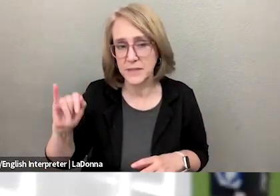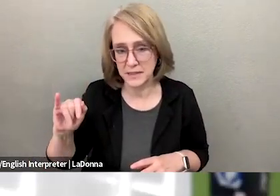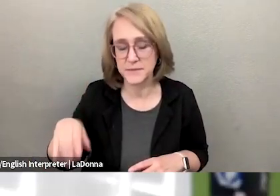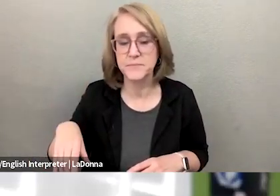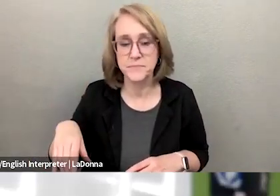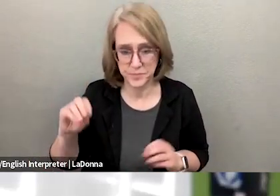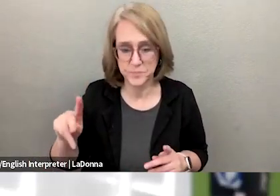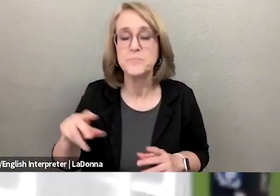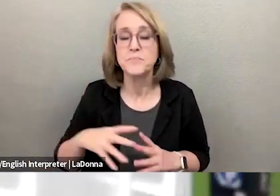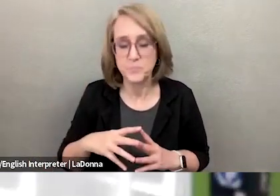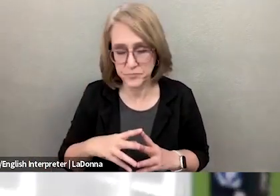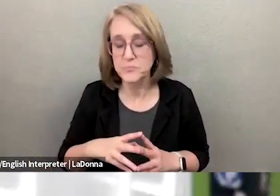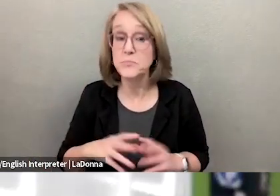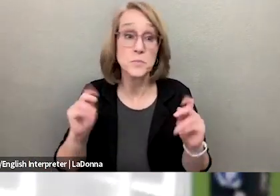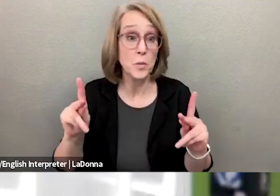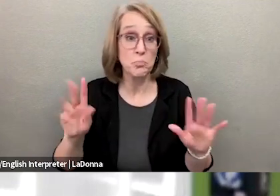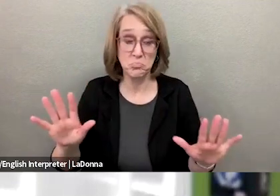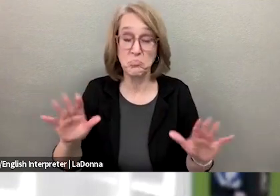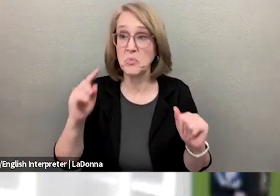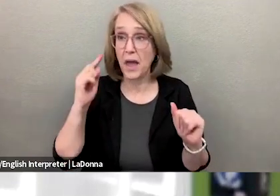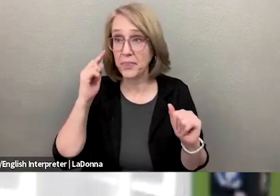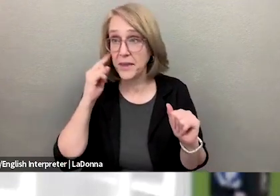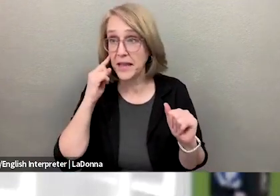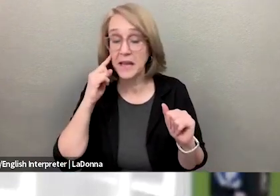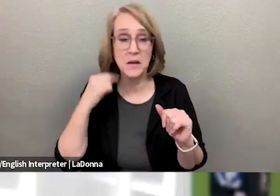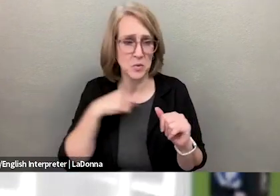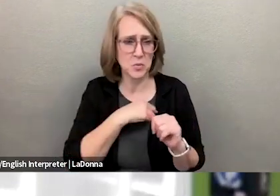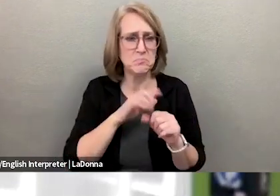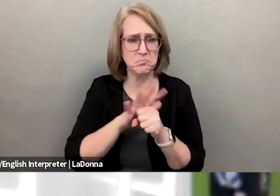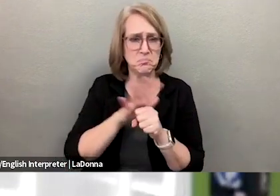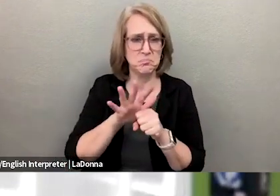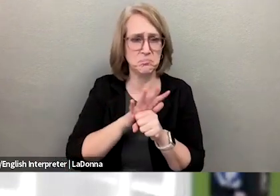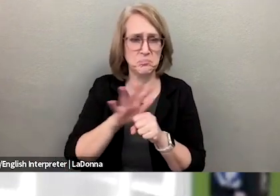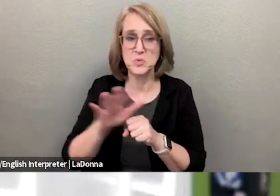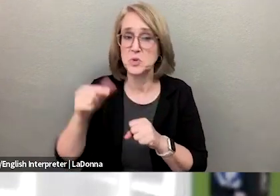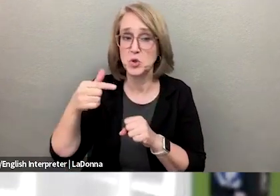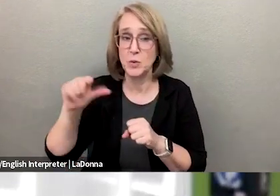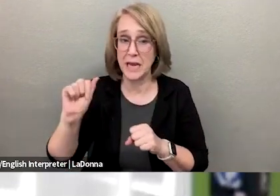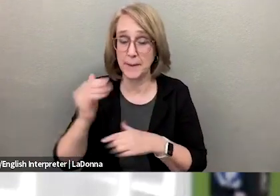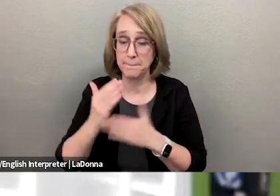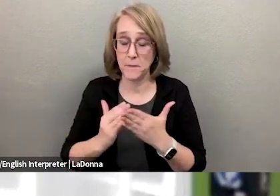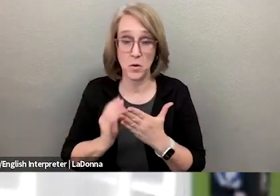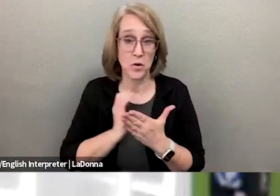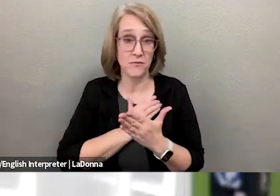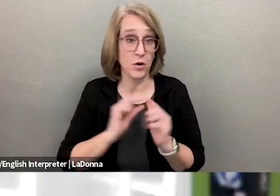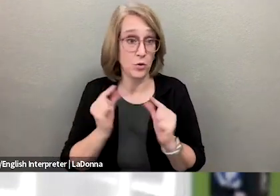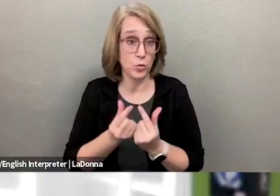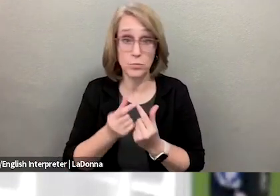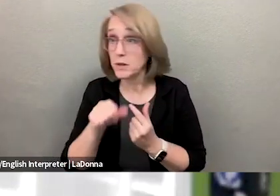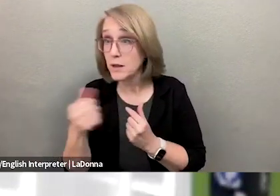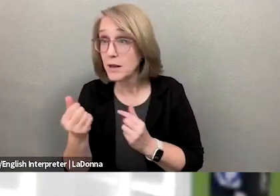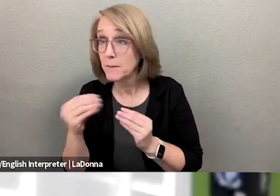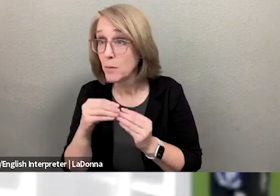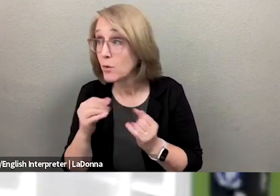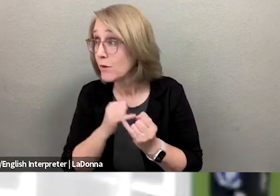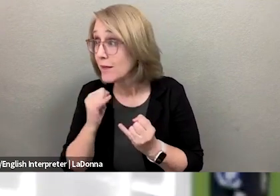Yeah, okay. Well, I think we've probably squeezed the questions and the thoughts out of the group. If that, any other last minute, we'll kind of